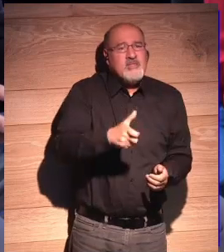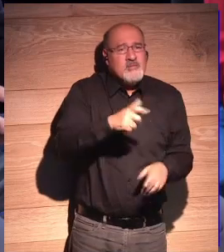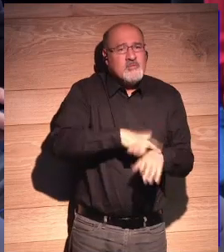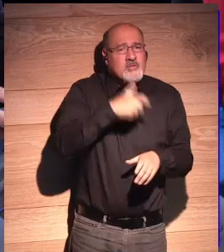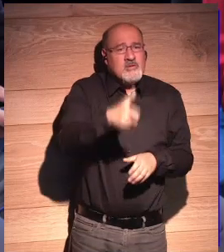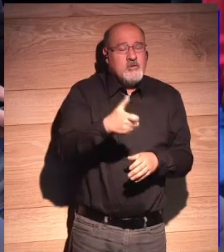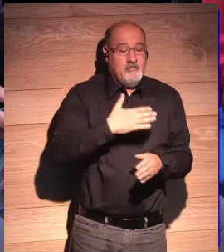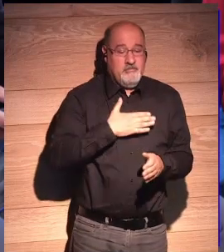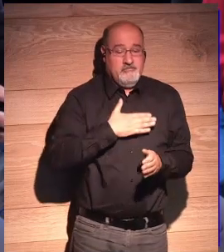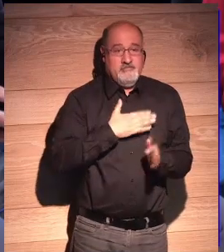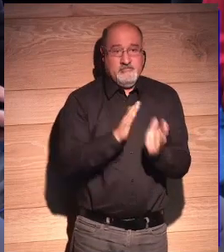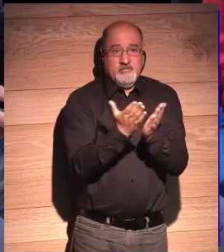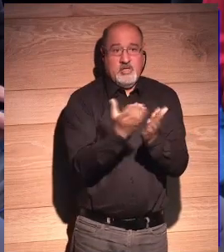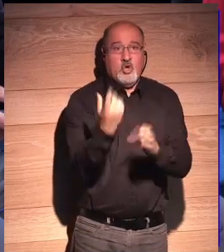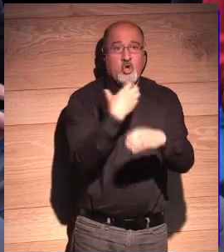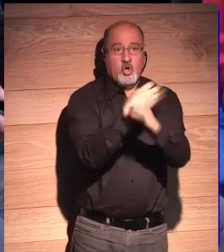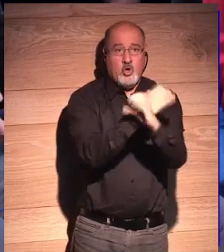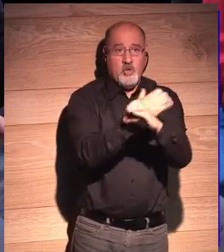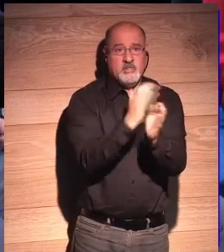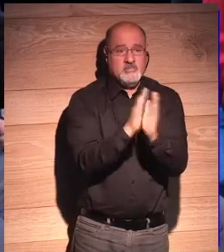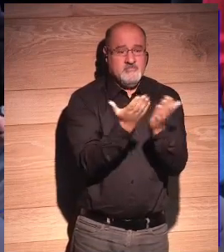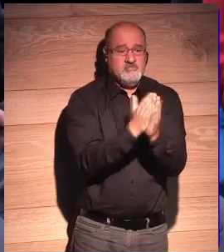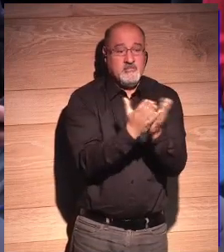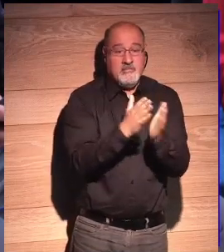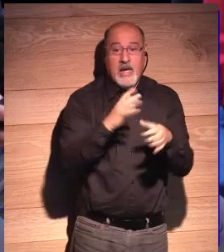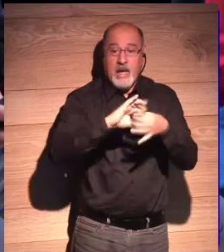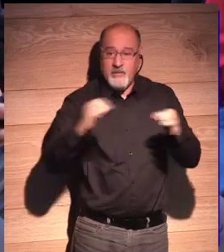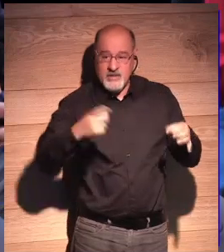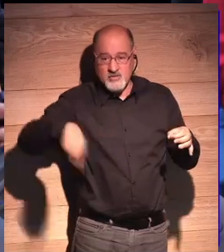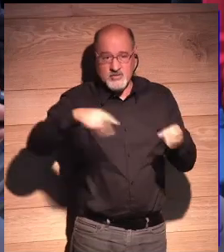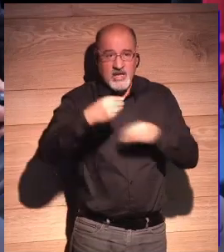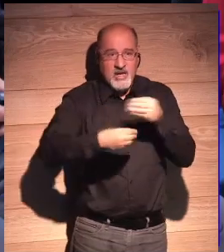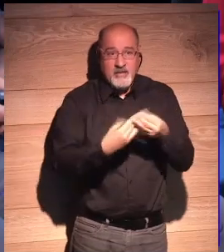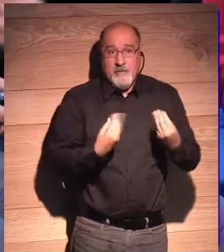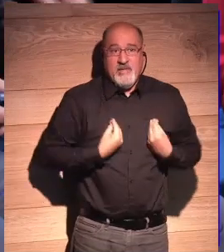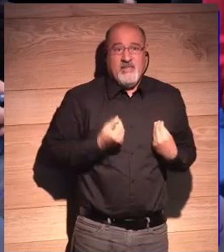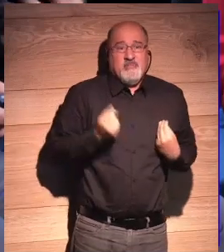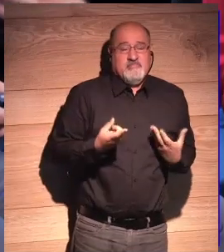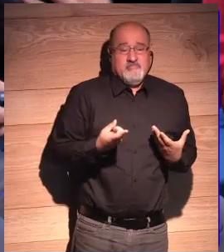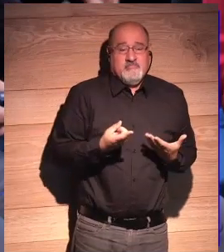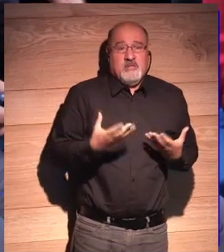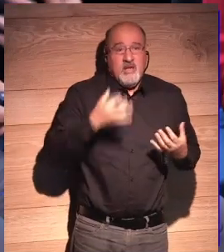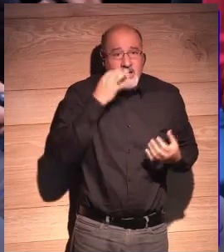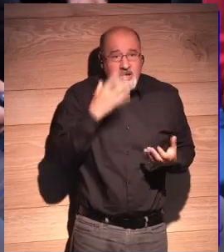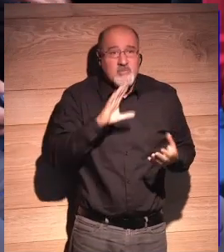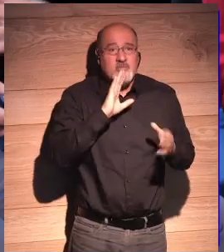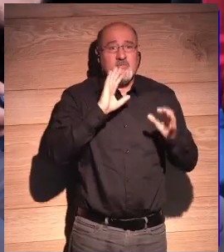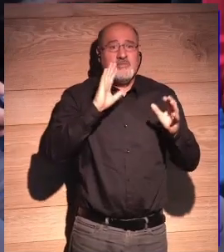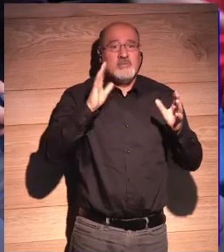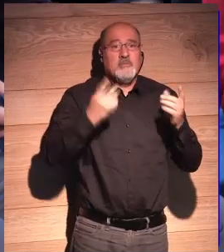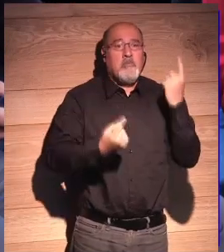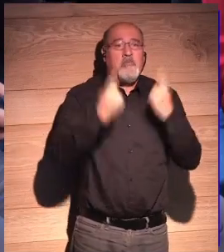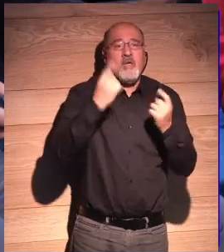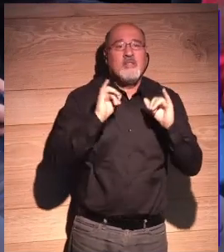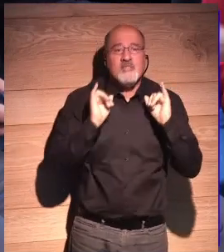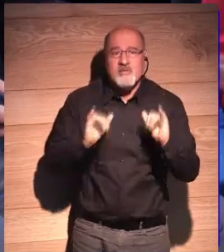and my friends do that are about, real life situations. They're about, they're funny. They're much more in